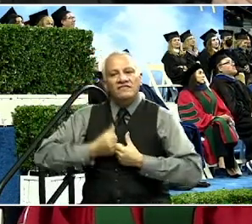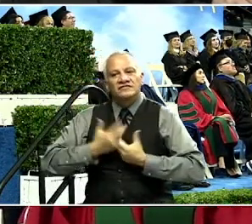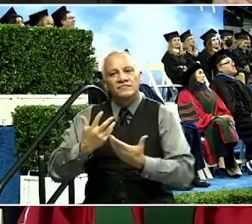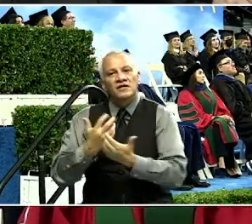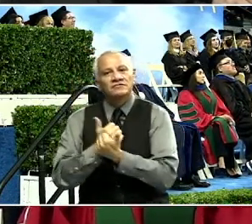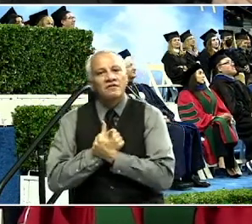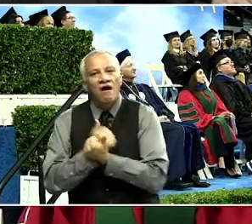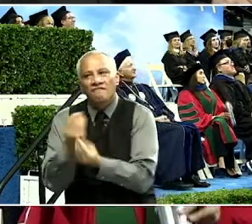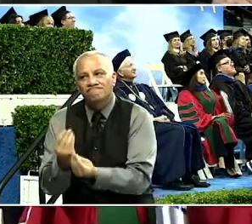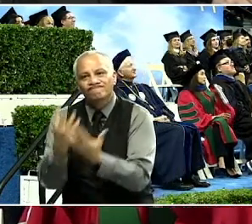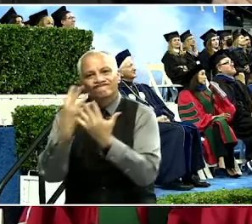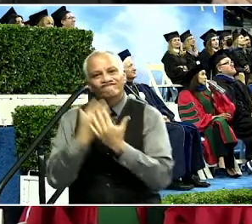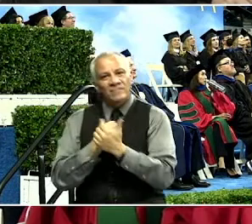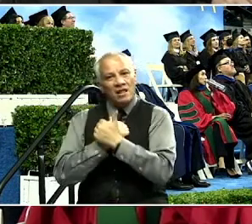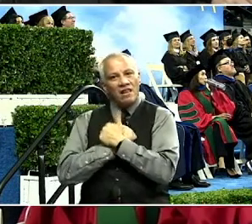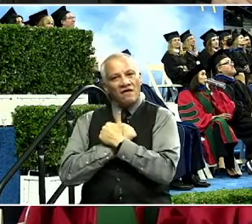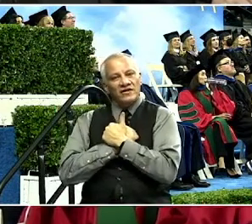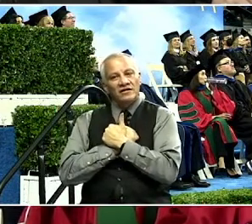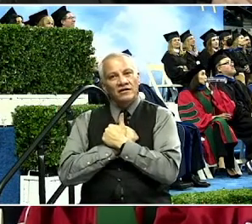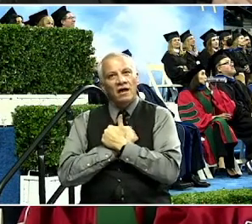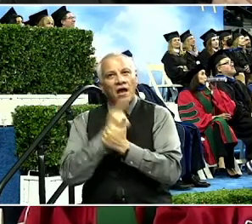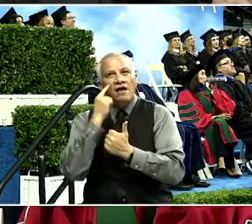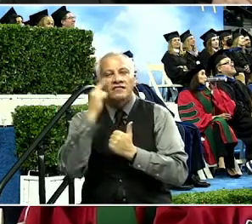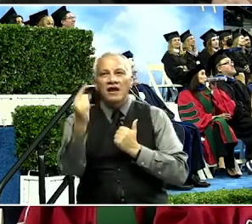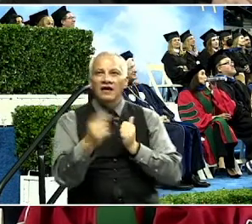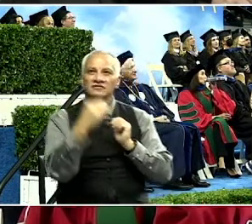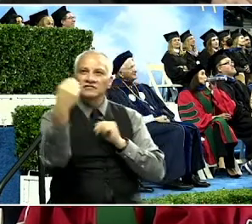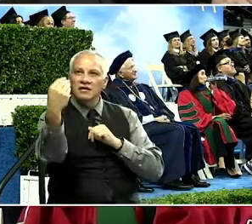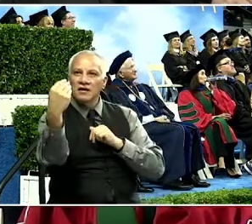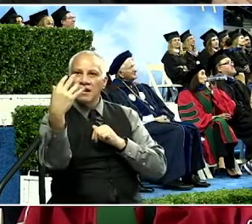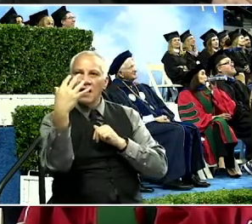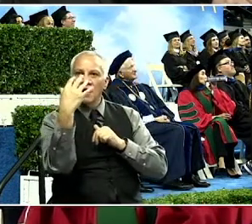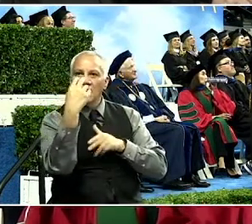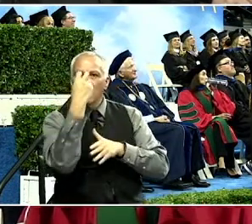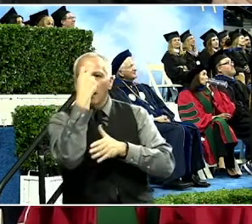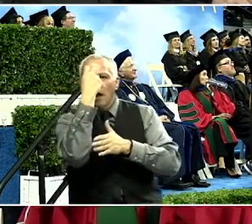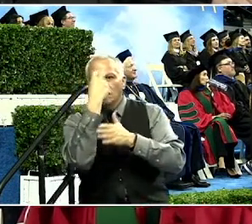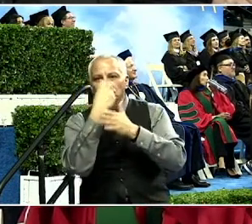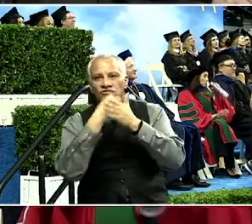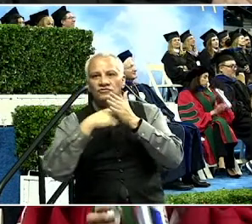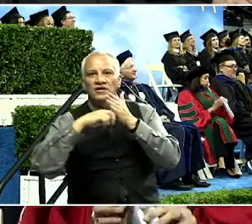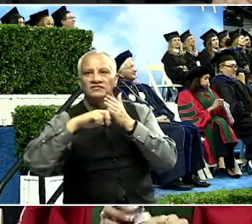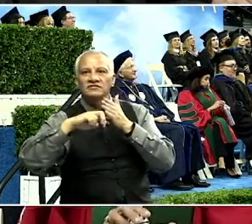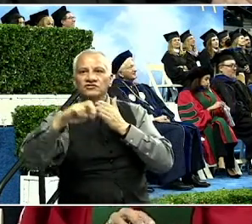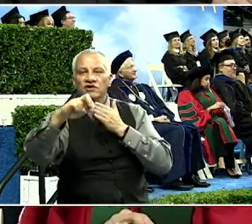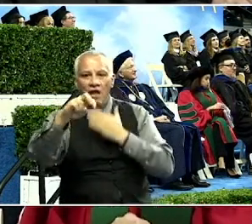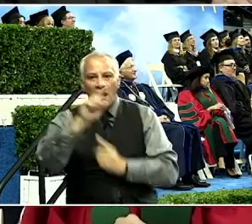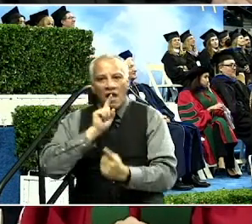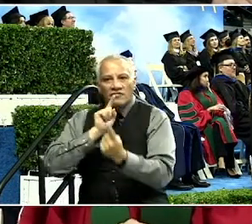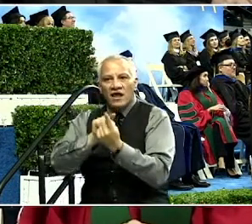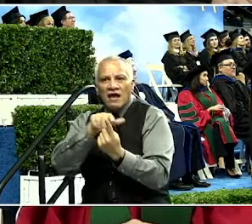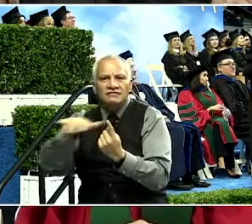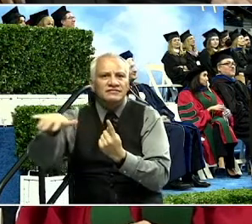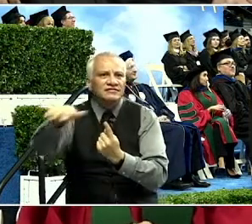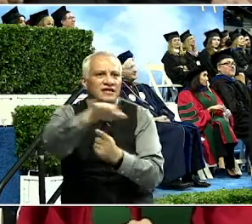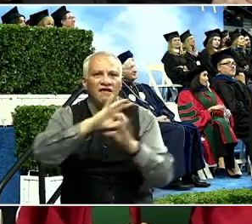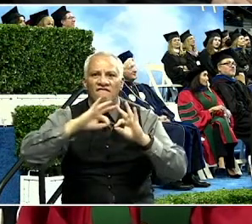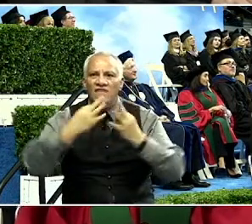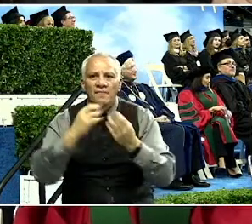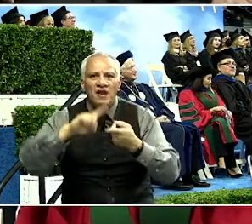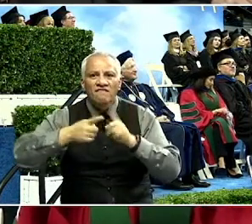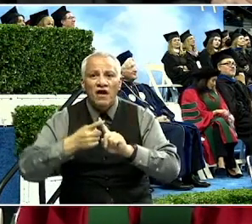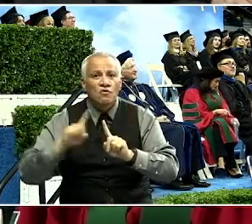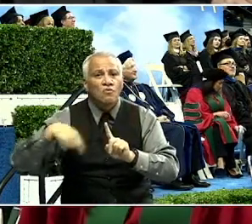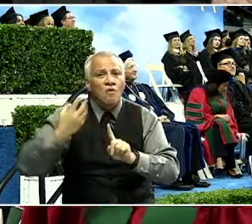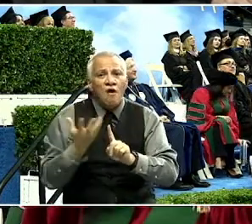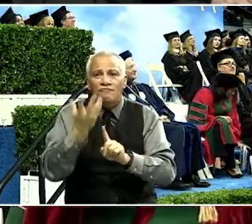loved. I see a blinding light, and I transition to the other side, where I'm greeted by all of my family and friends who